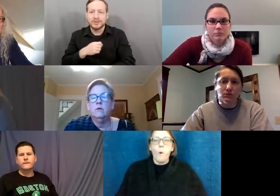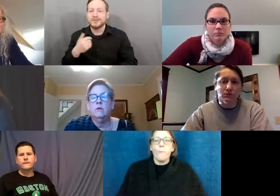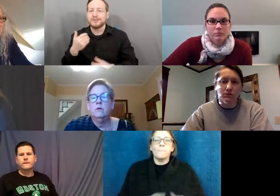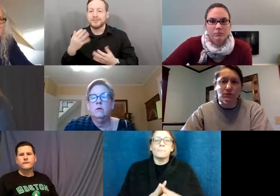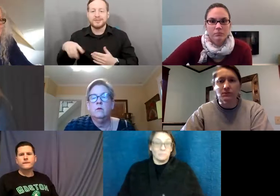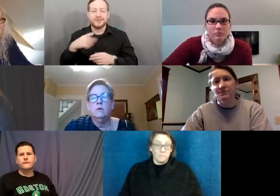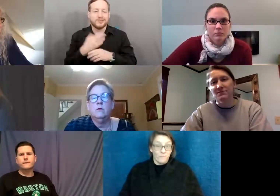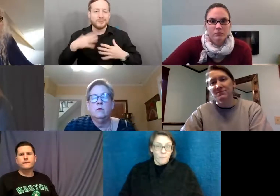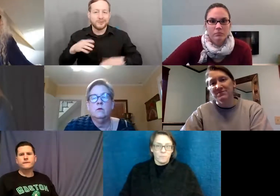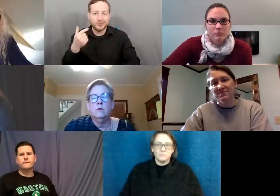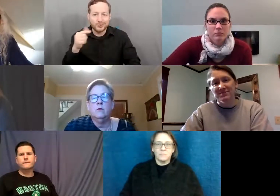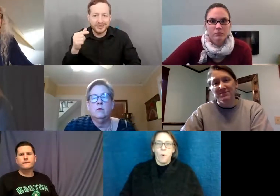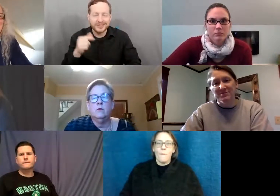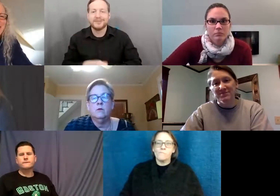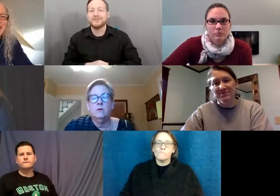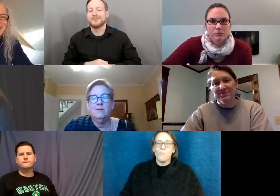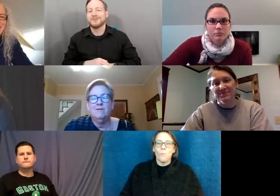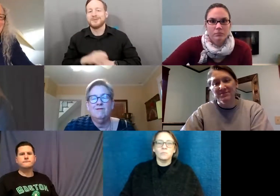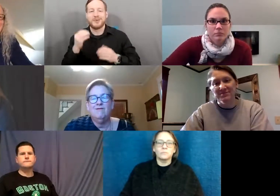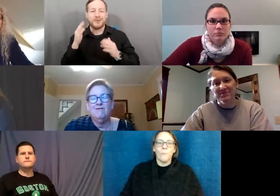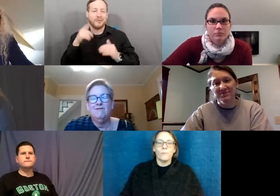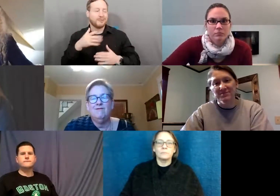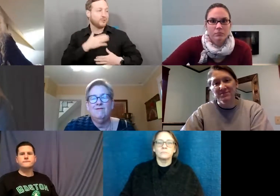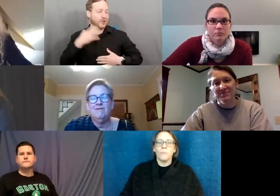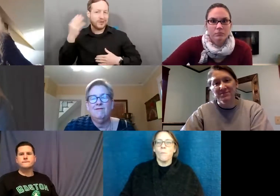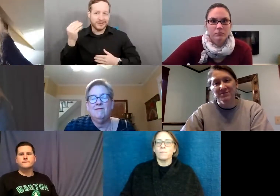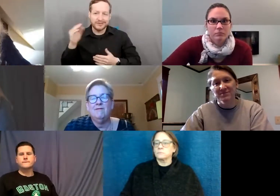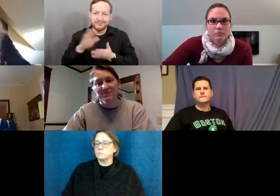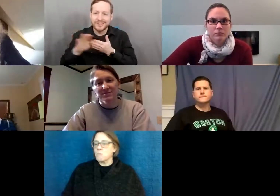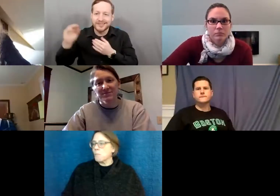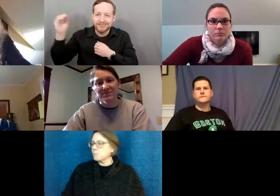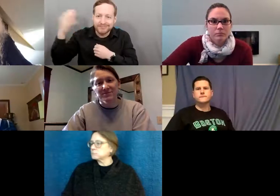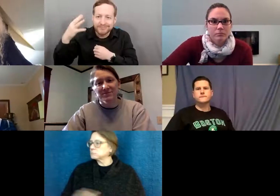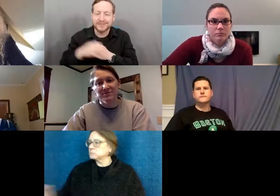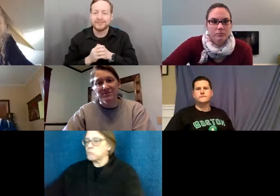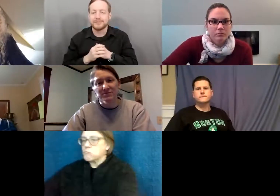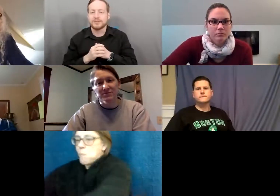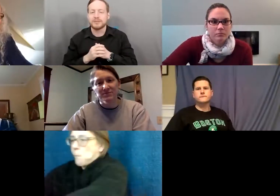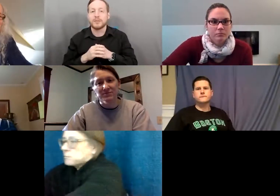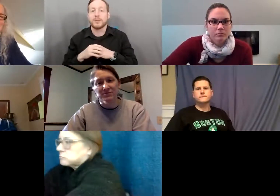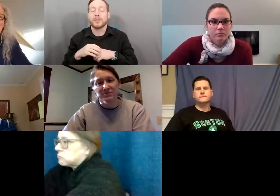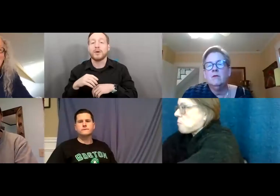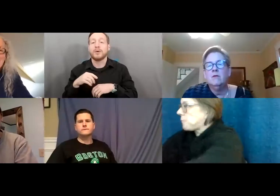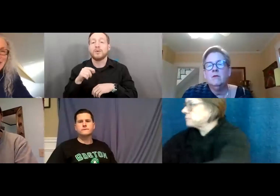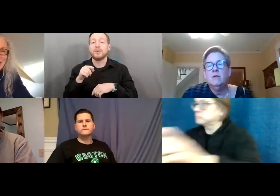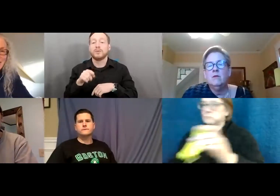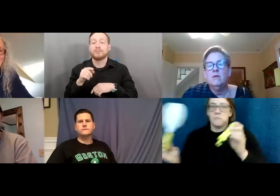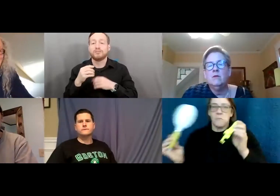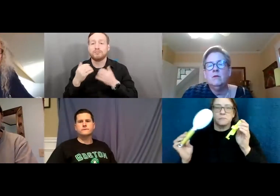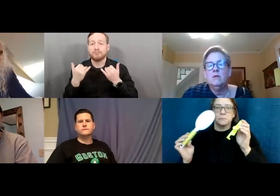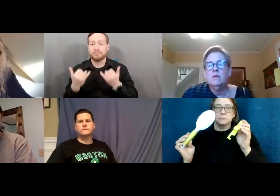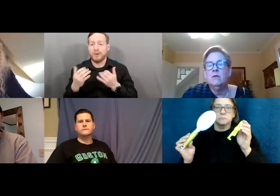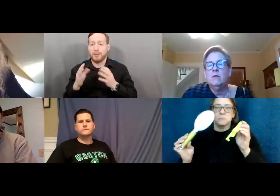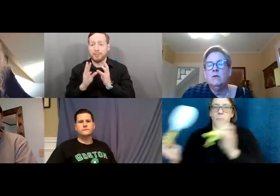Today is St. Patrick's Day. It's a special day. And people might be wearing green. It's beautiful outside and sunny and